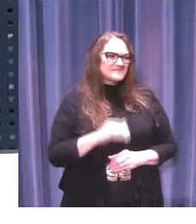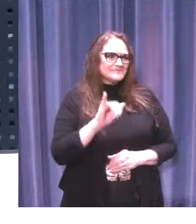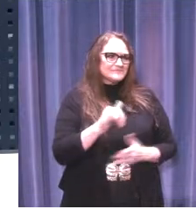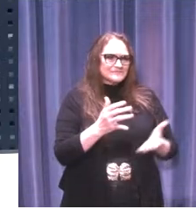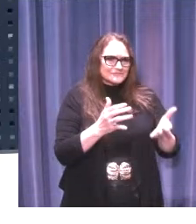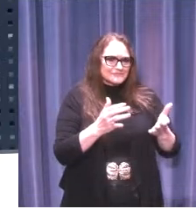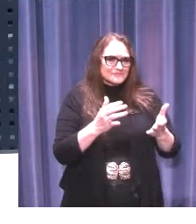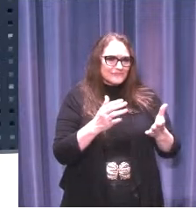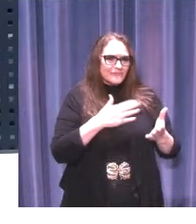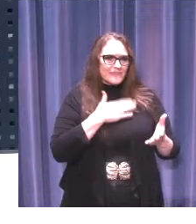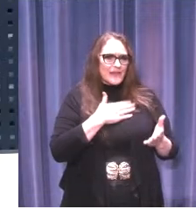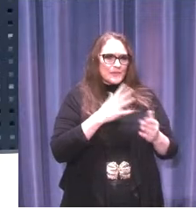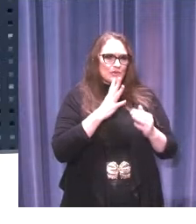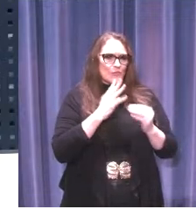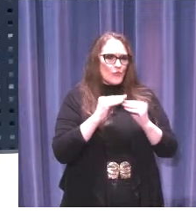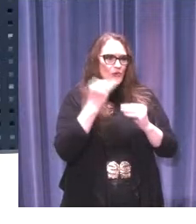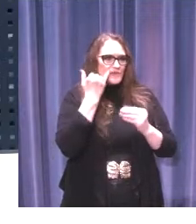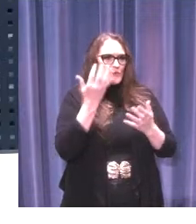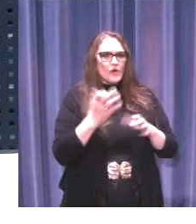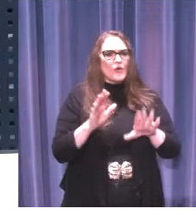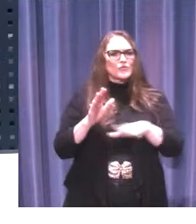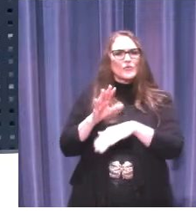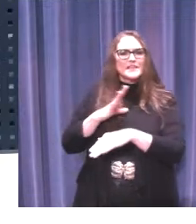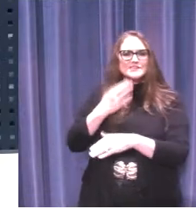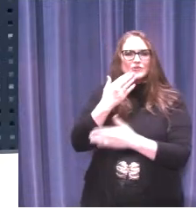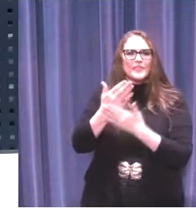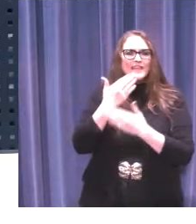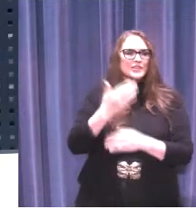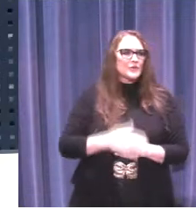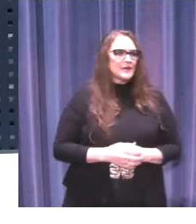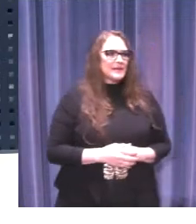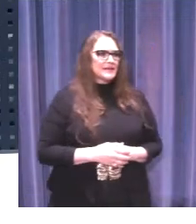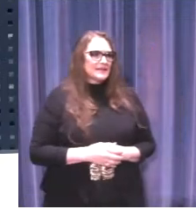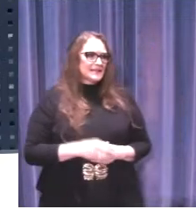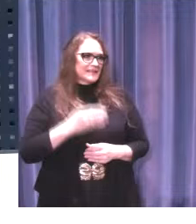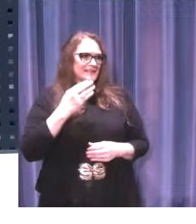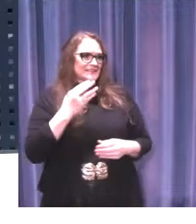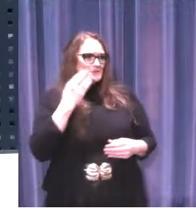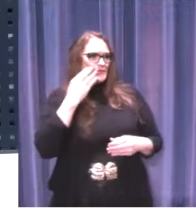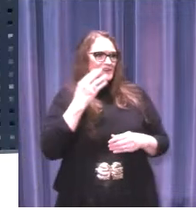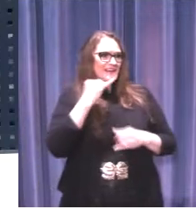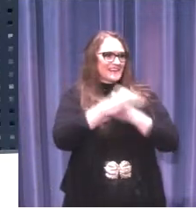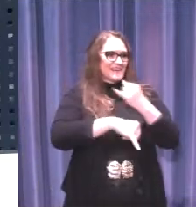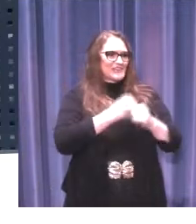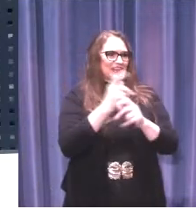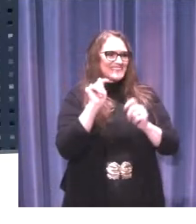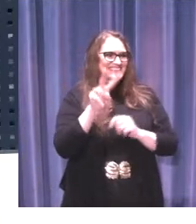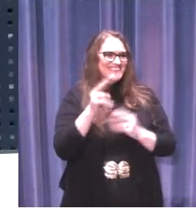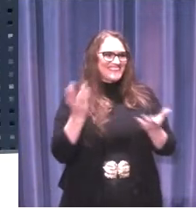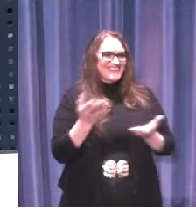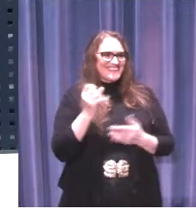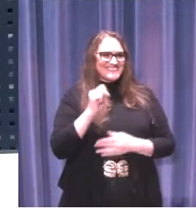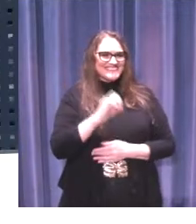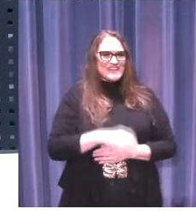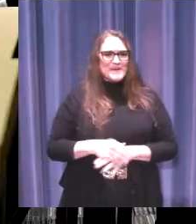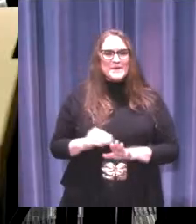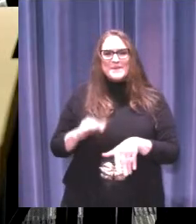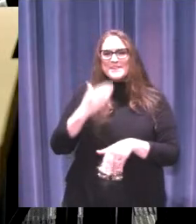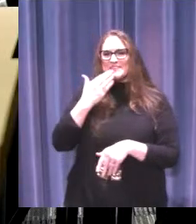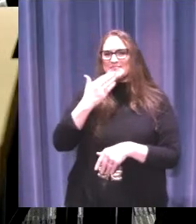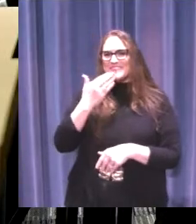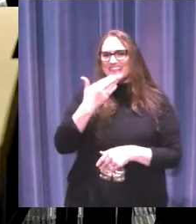I'd be glad to talk further if you like. That's good. I Thank know you. we're on international TV here, so I don't want to. That's good. Thank